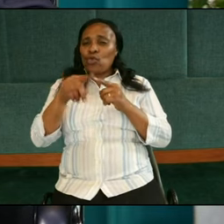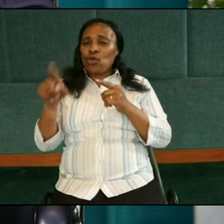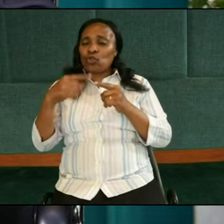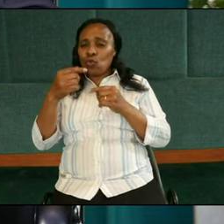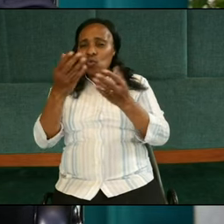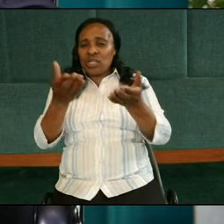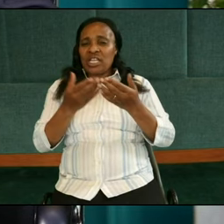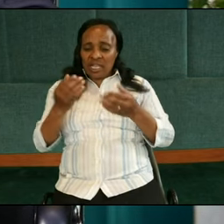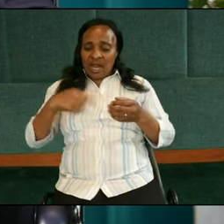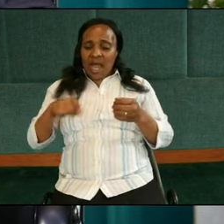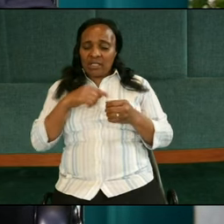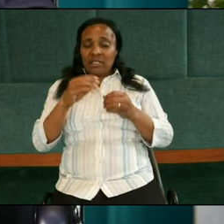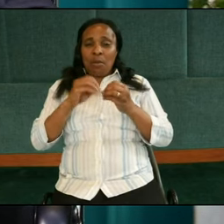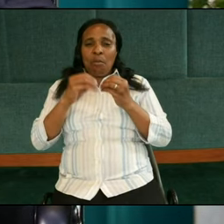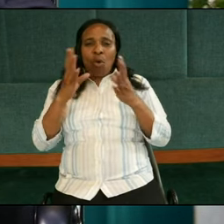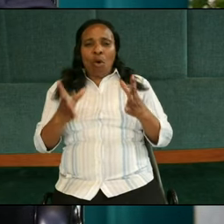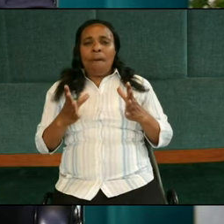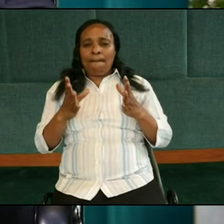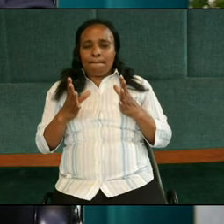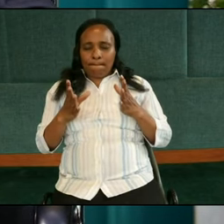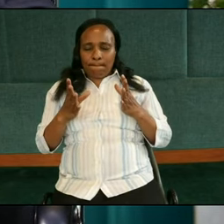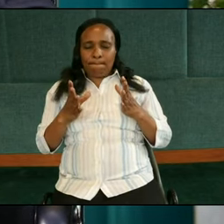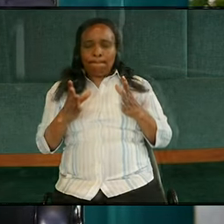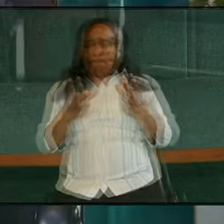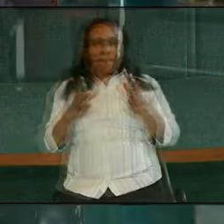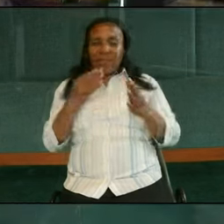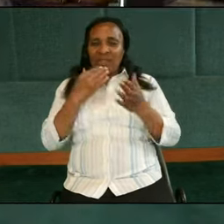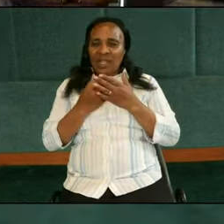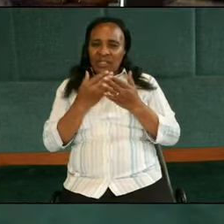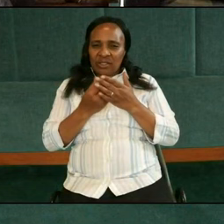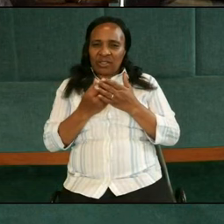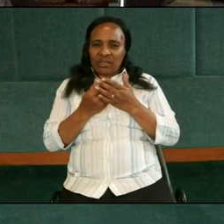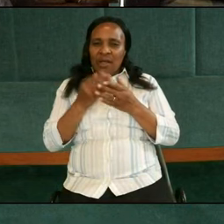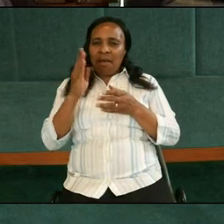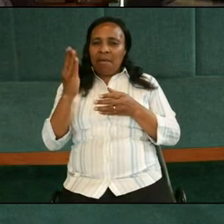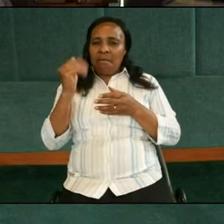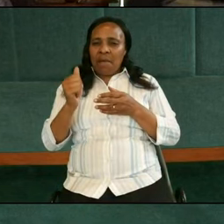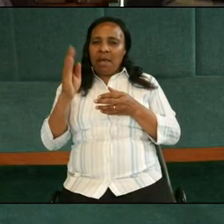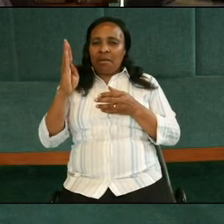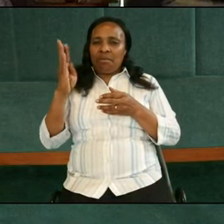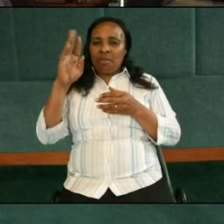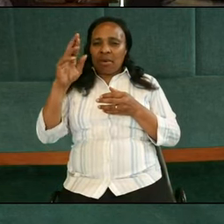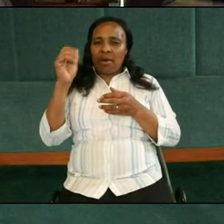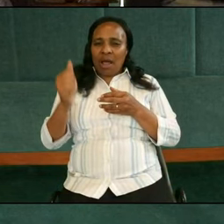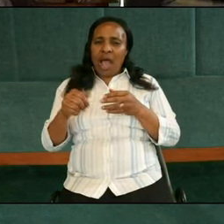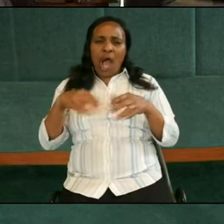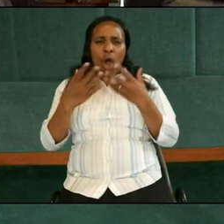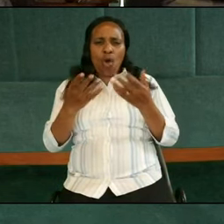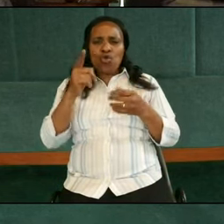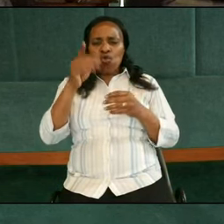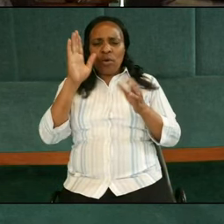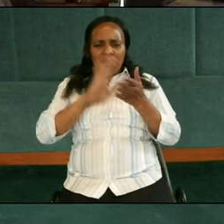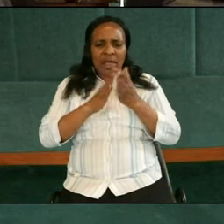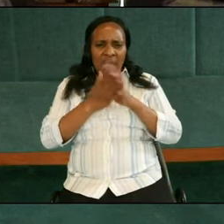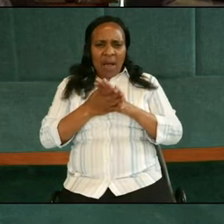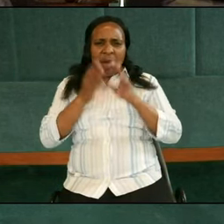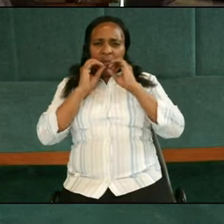more. Those who need us more, right? The less fortunate. Thank you for that. Barbara, how can you become a blessing to people around